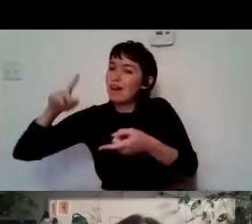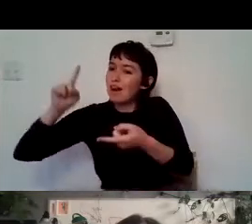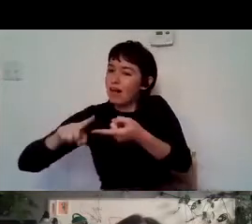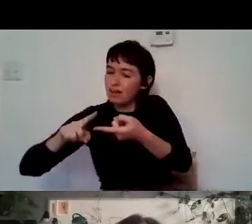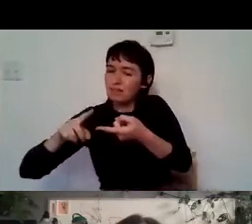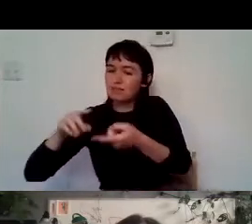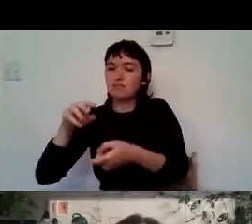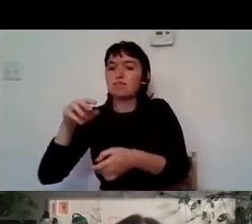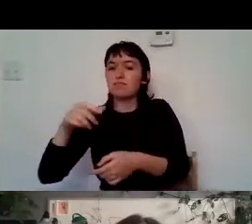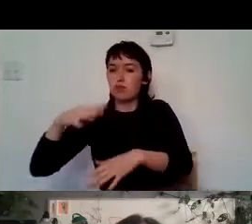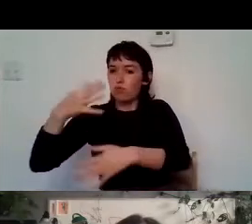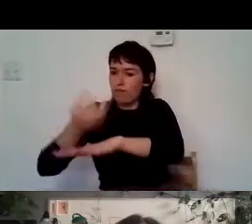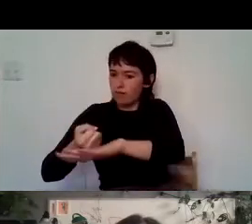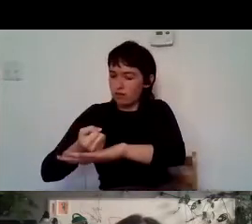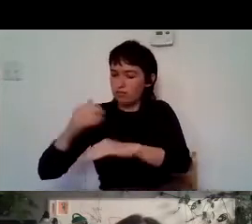mass than on the moon.